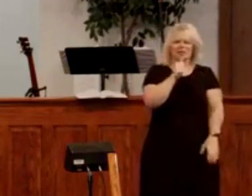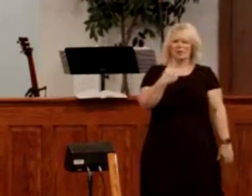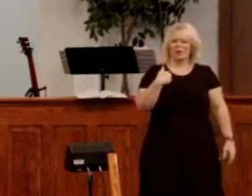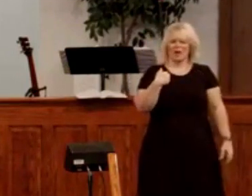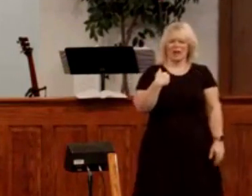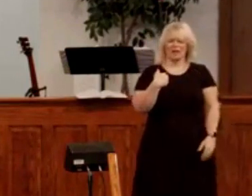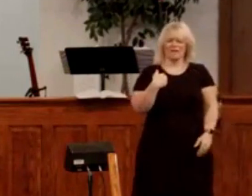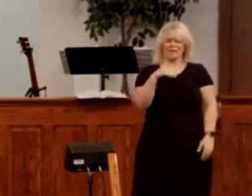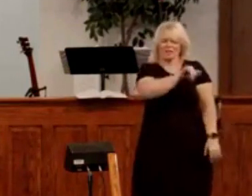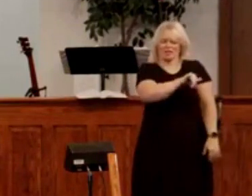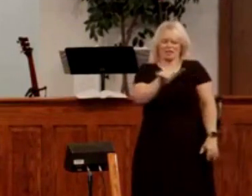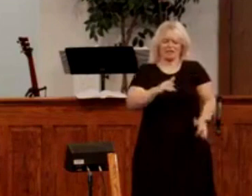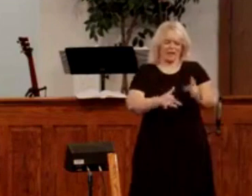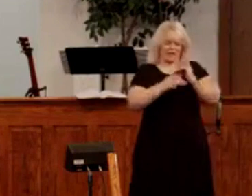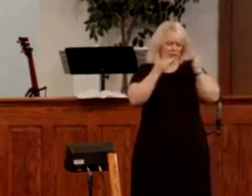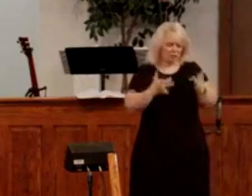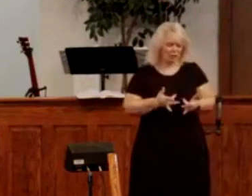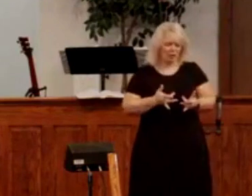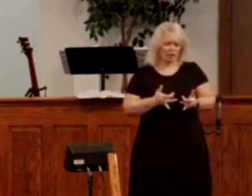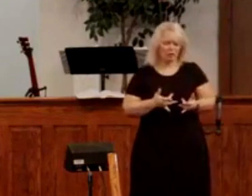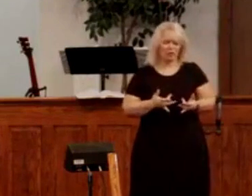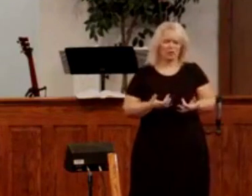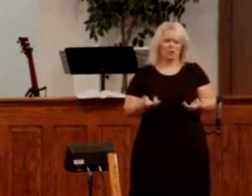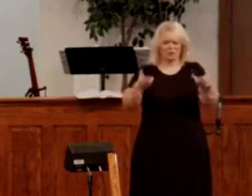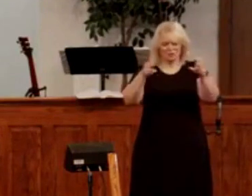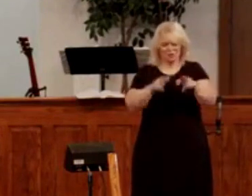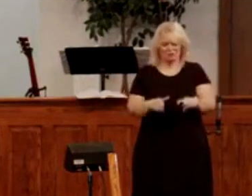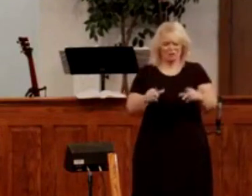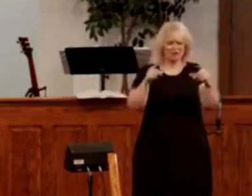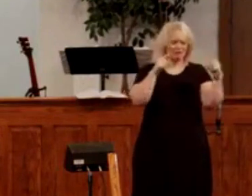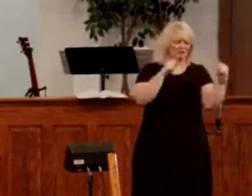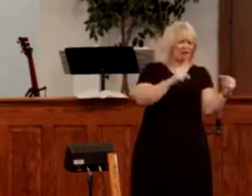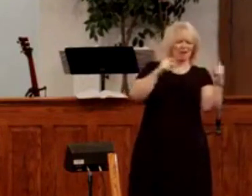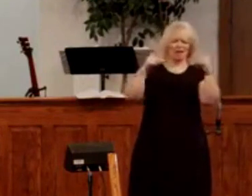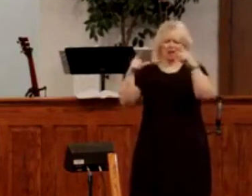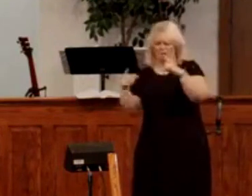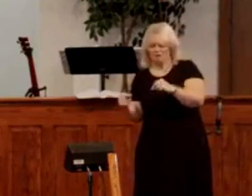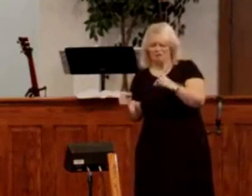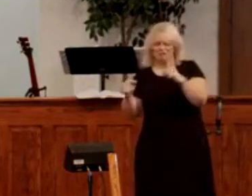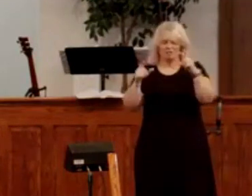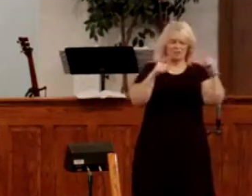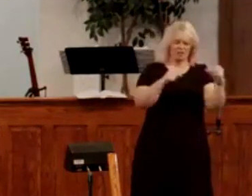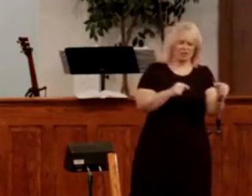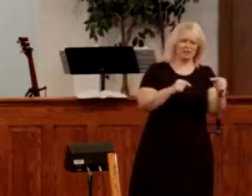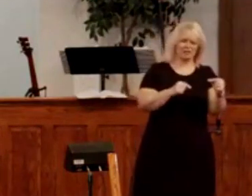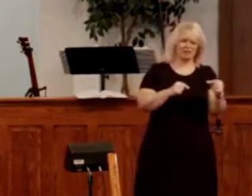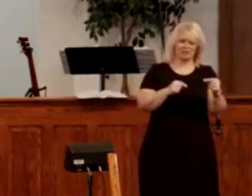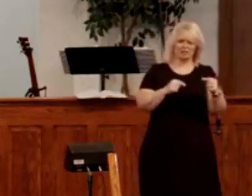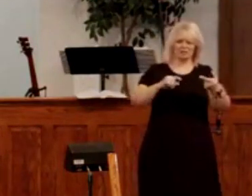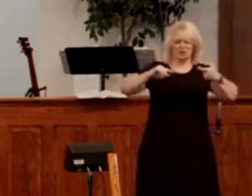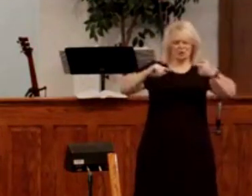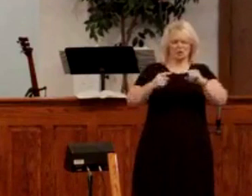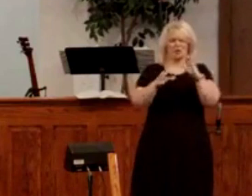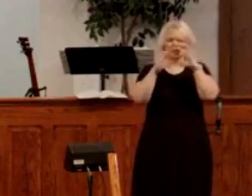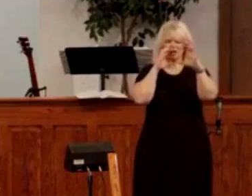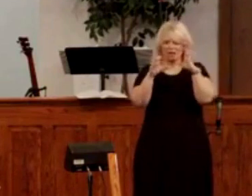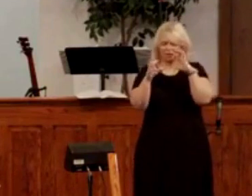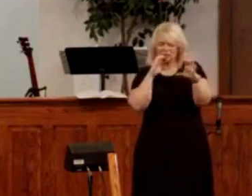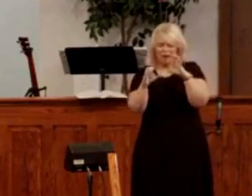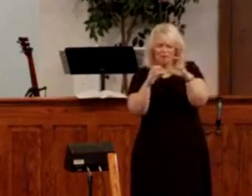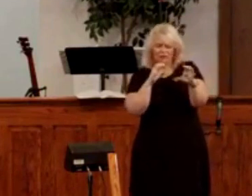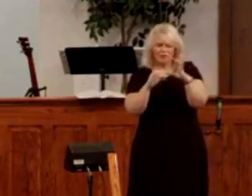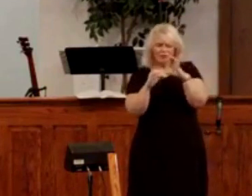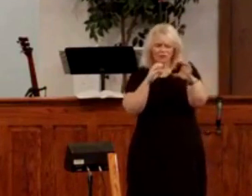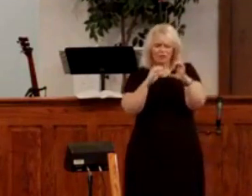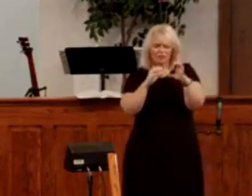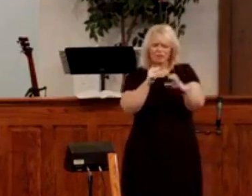have. And what I'm going to do if I fight and argue with them over that point, I'm going to polarize the conversation. They're not going to credit me with anything.